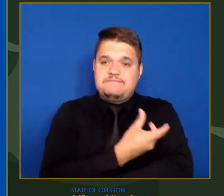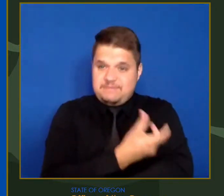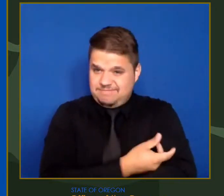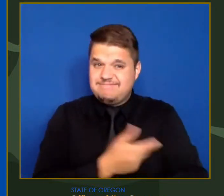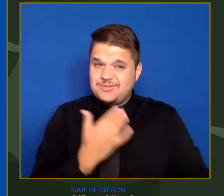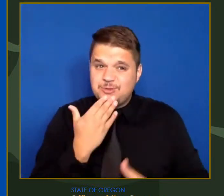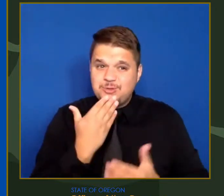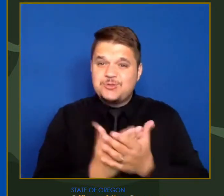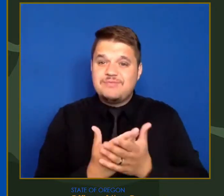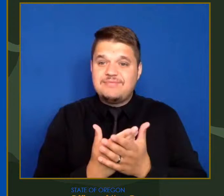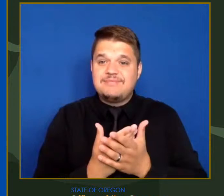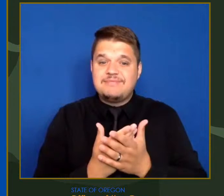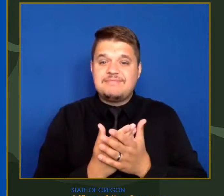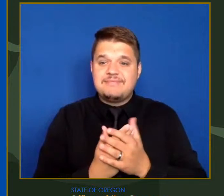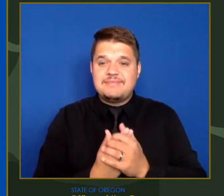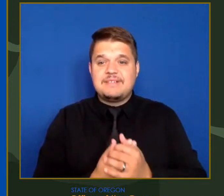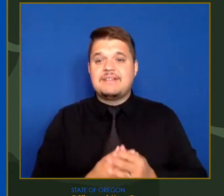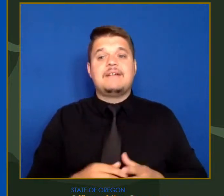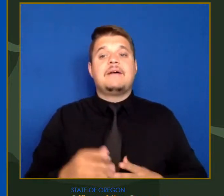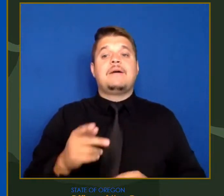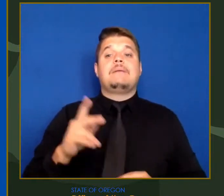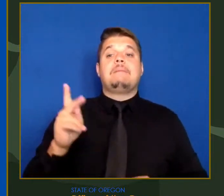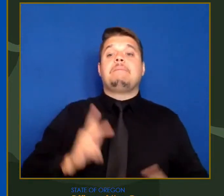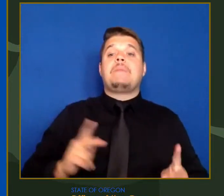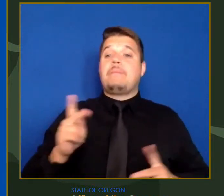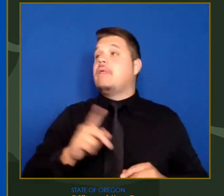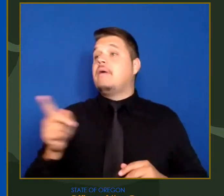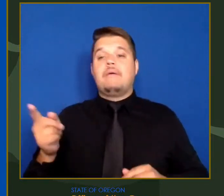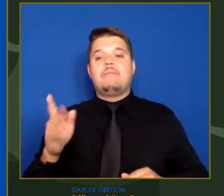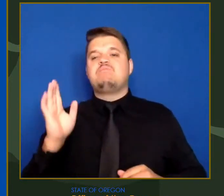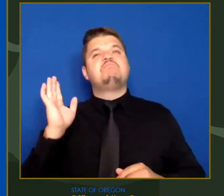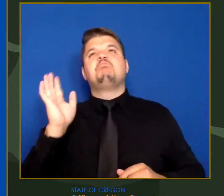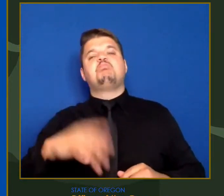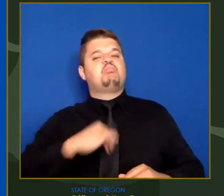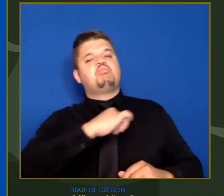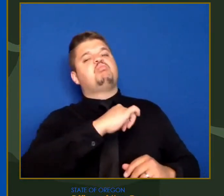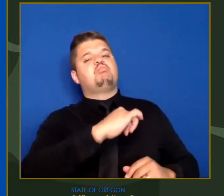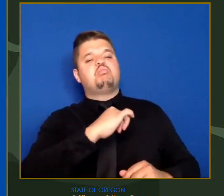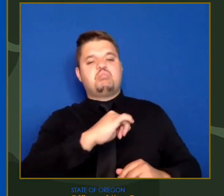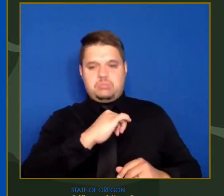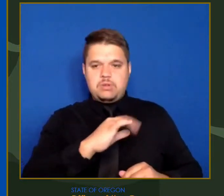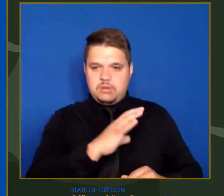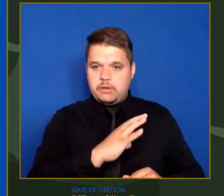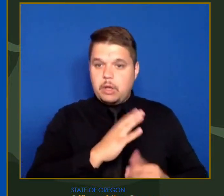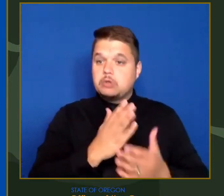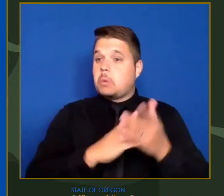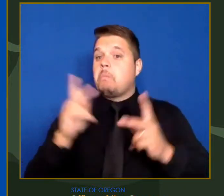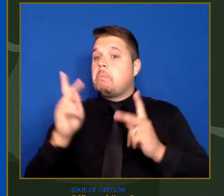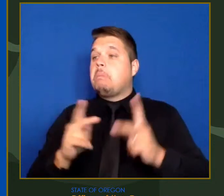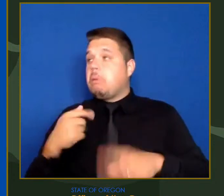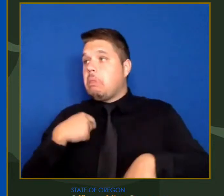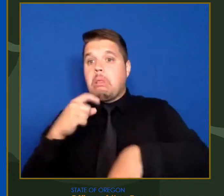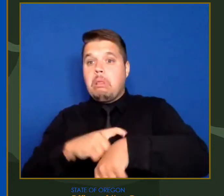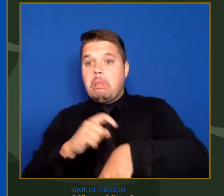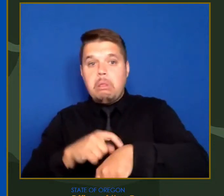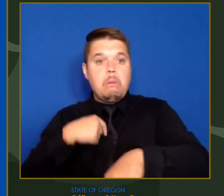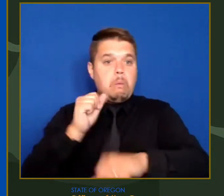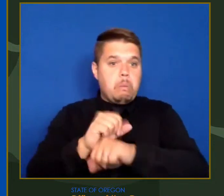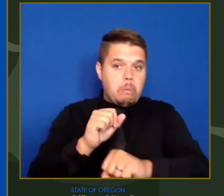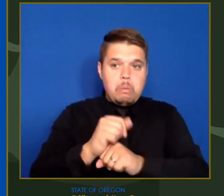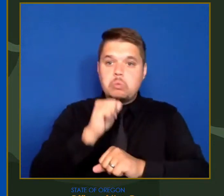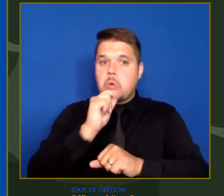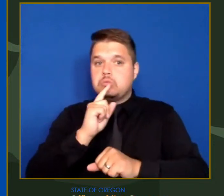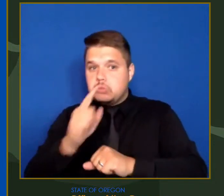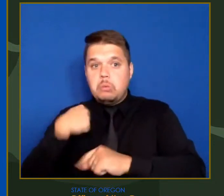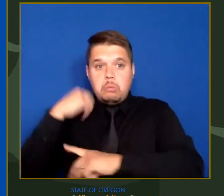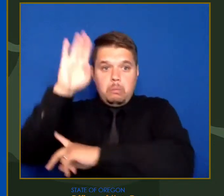inconvenient. They have little time outside the demands of family, multiple jobs, or other commitments. We appreciate our pharmacy partners extending hours